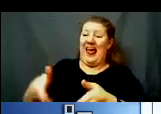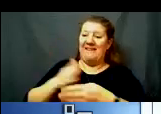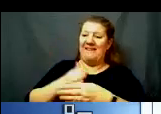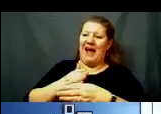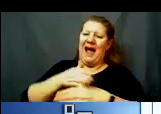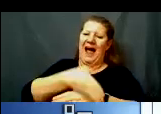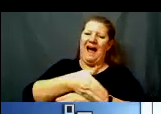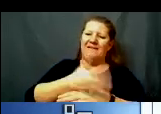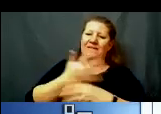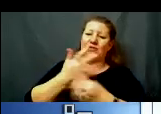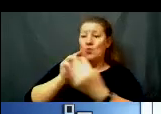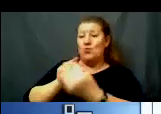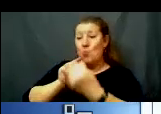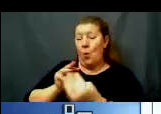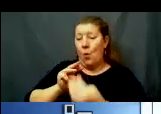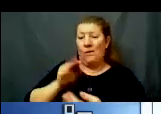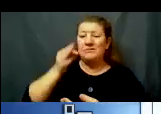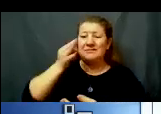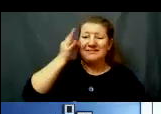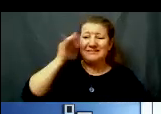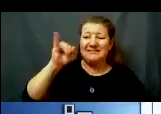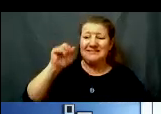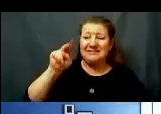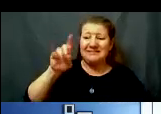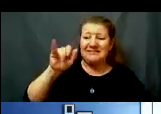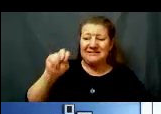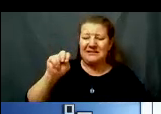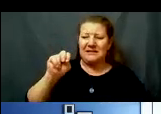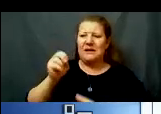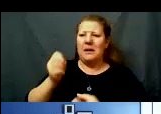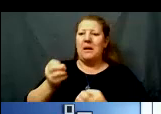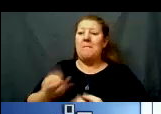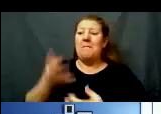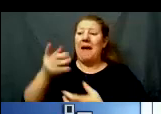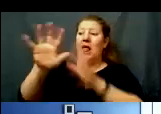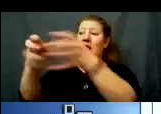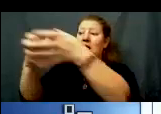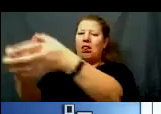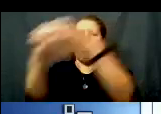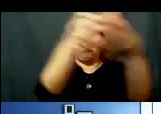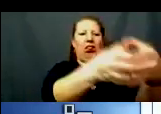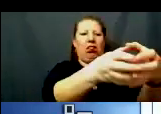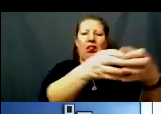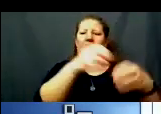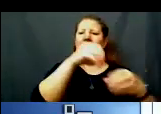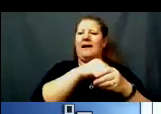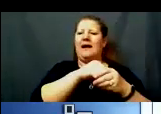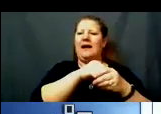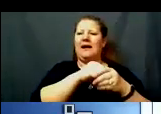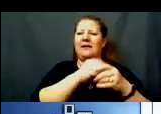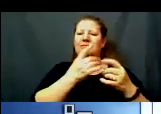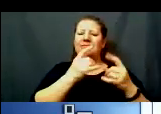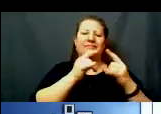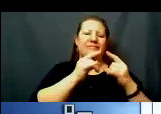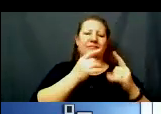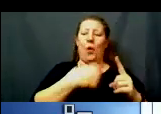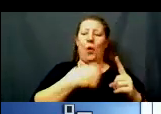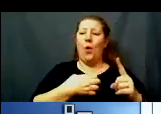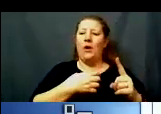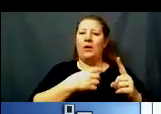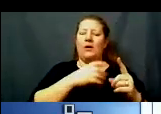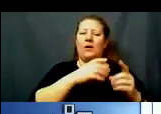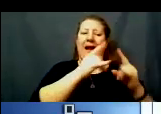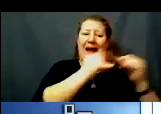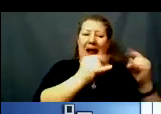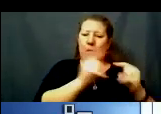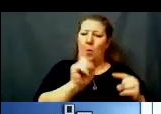after these Indian wars, many of them were placed inside concentration camps where torture, where mass starvation and illness